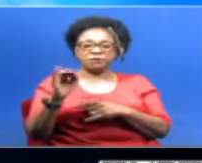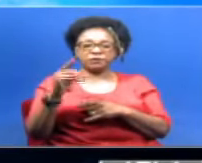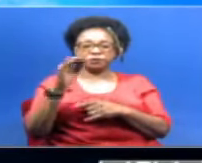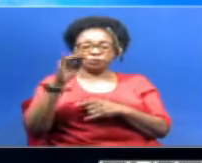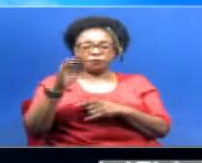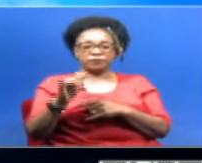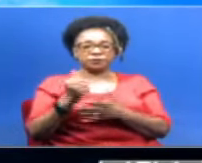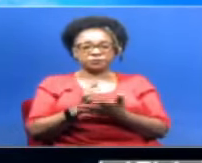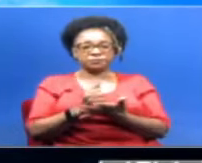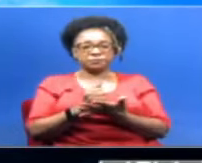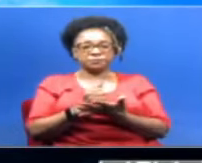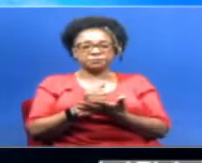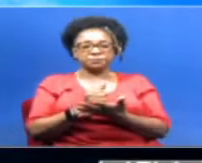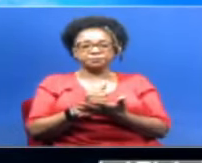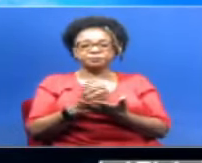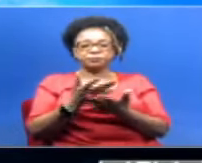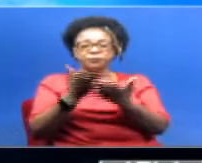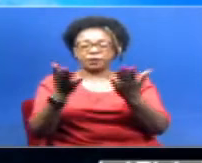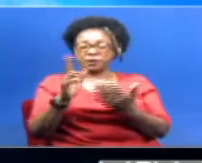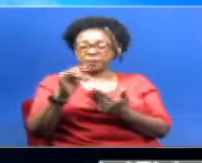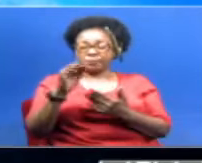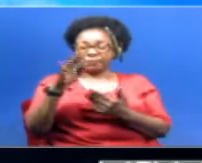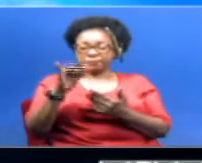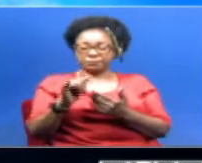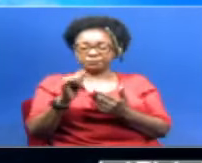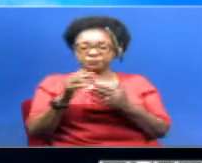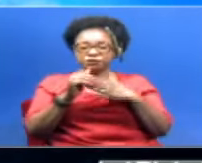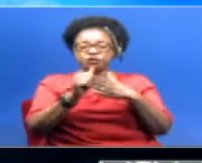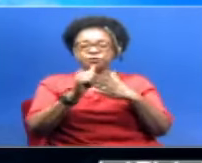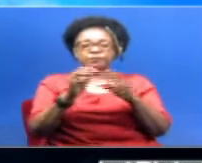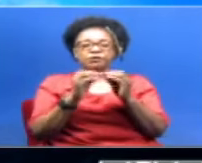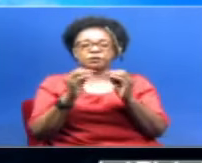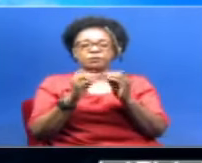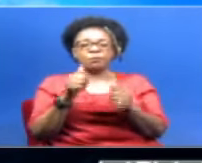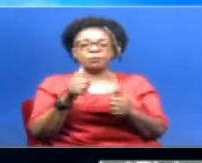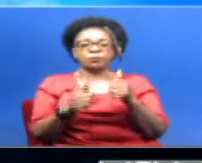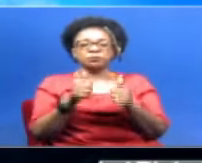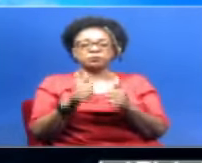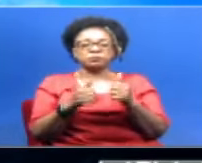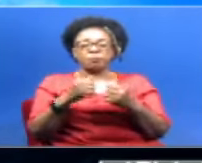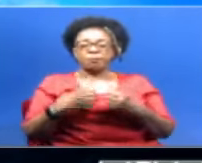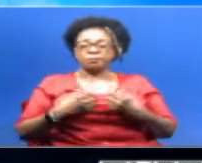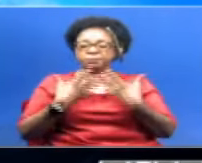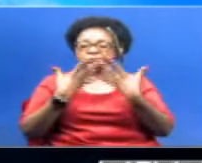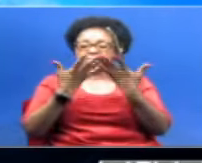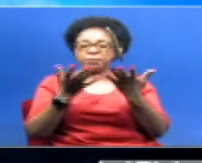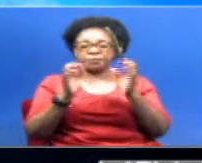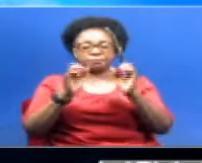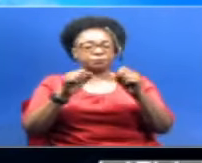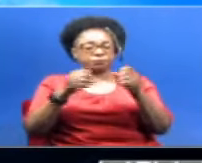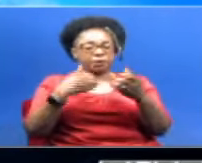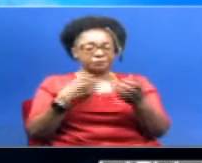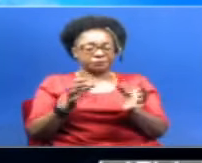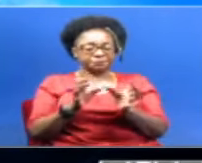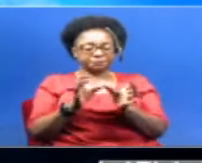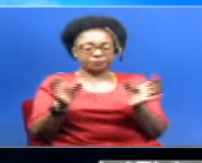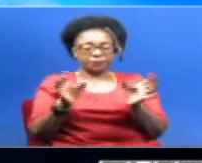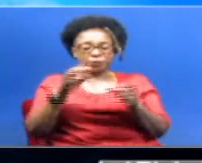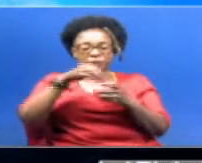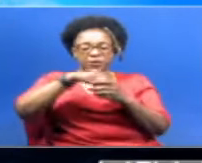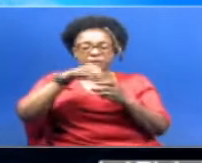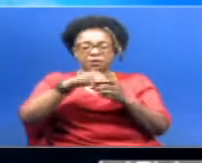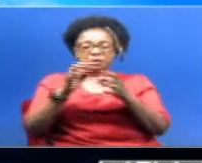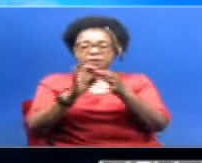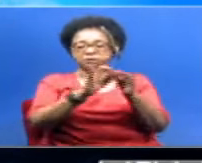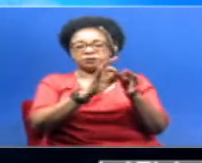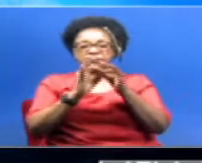office. Through the Kamwene Leadership Forum, the two are now giving credence to claims that there could be cracks within Azimio, especially